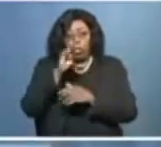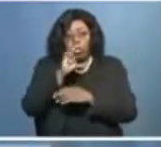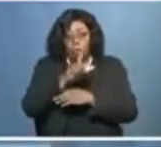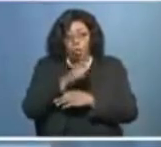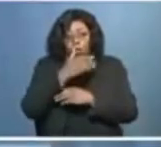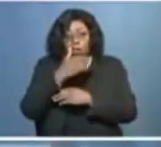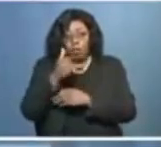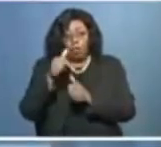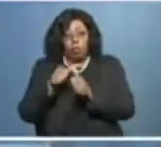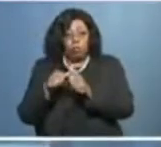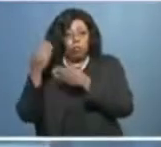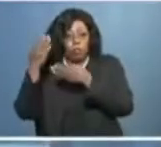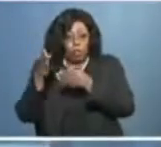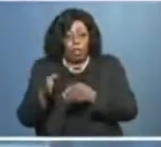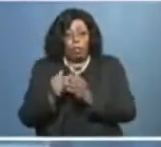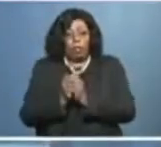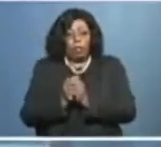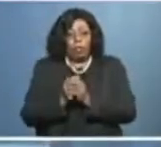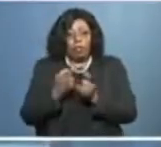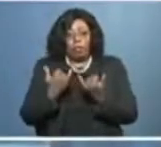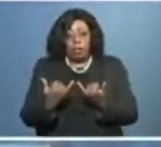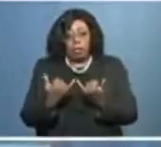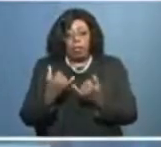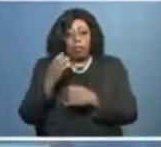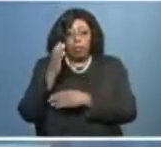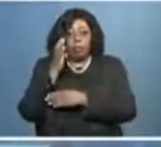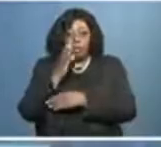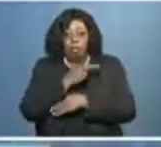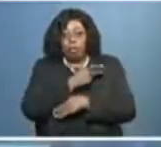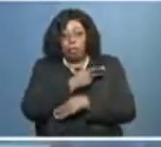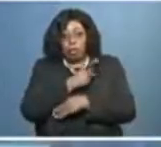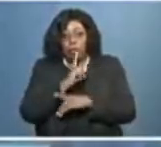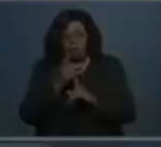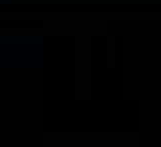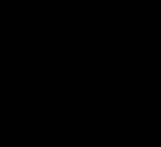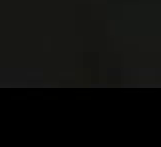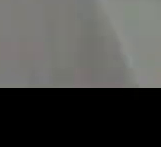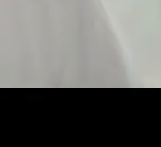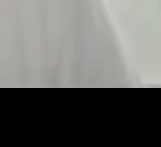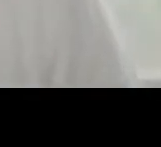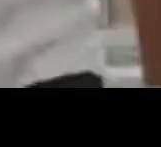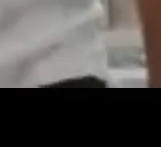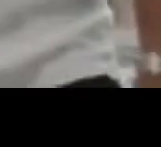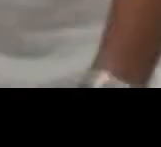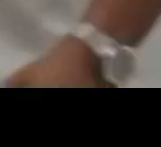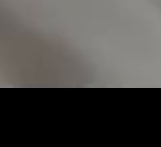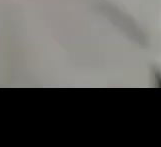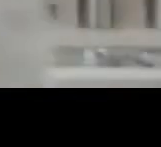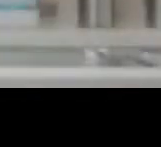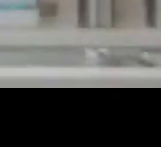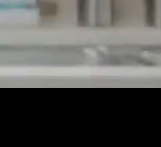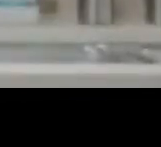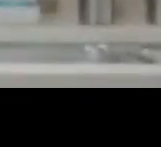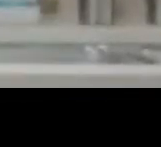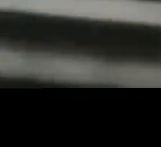in general. Carla Palmer reports from the Office of the Prime Minister's weekly press briefing. Honey, everything